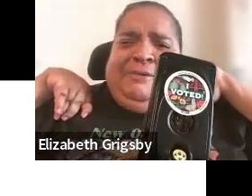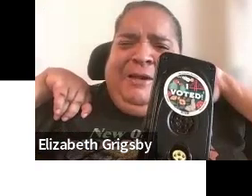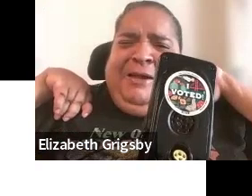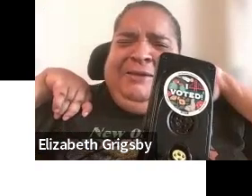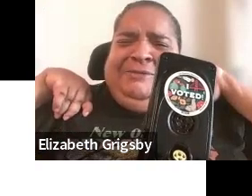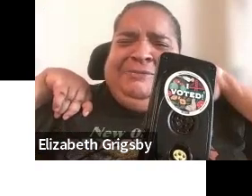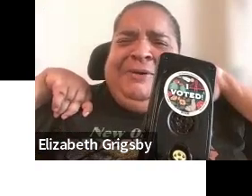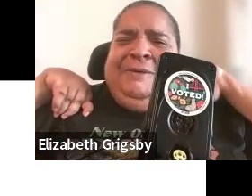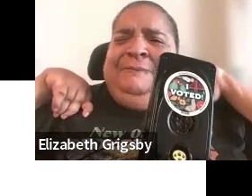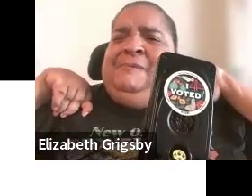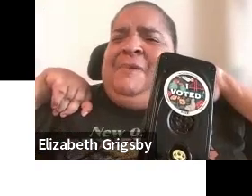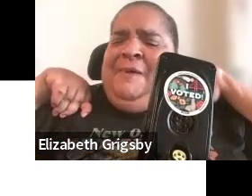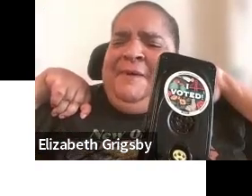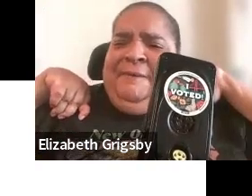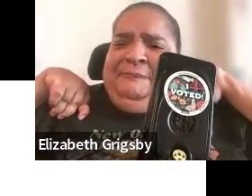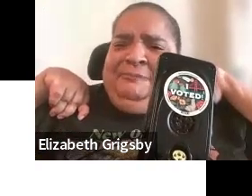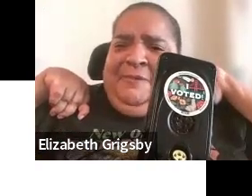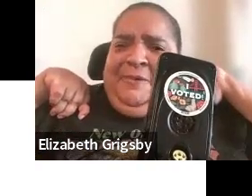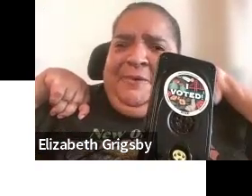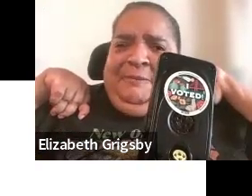as a client